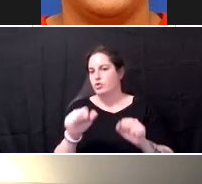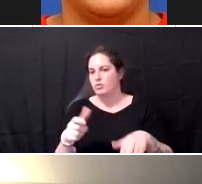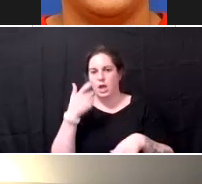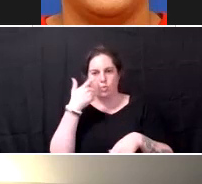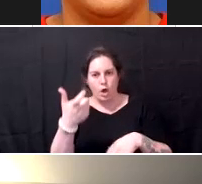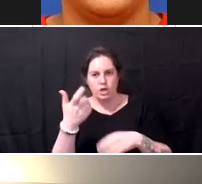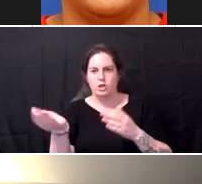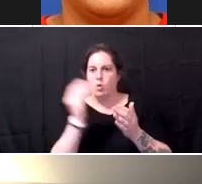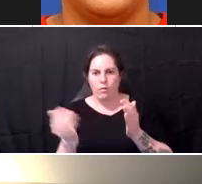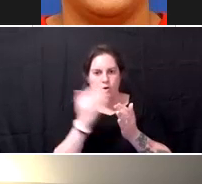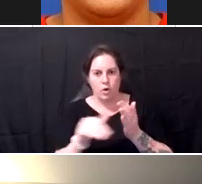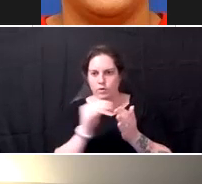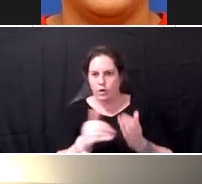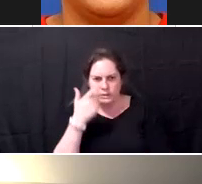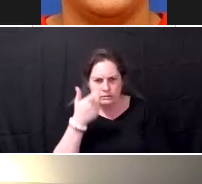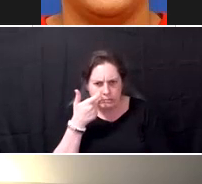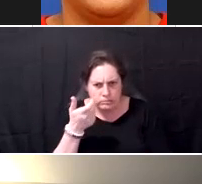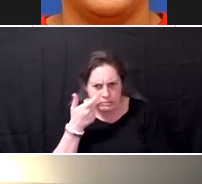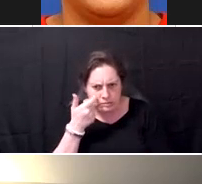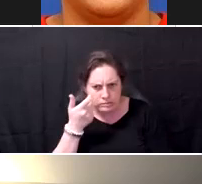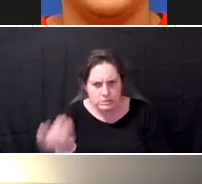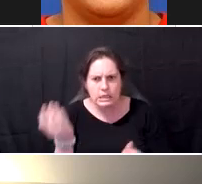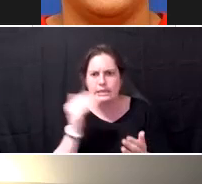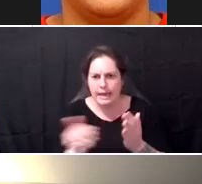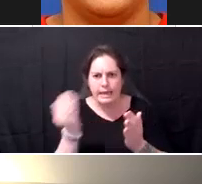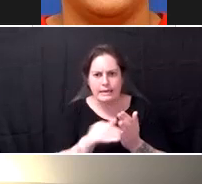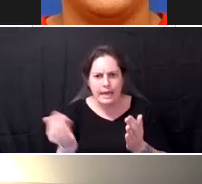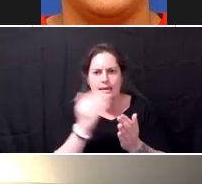need to, especially while you're working on problem set